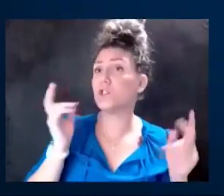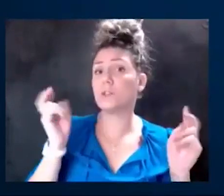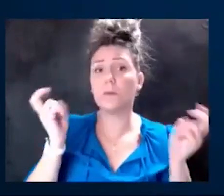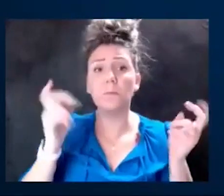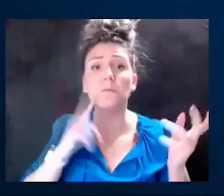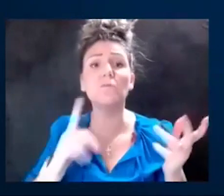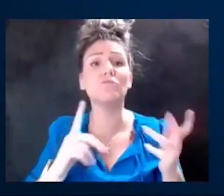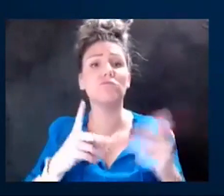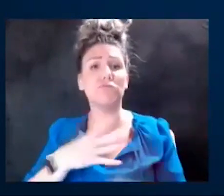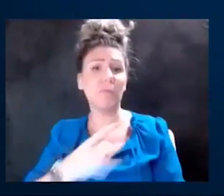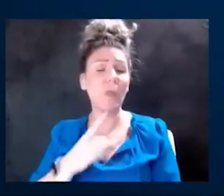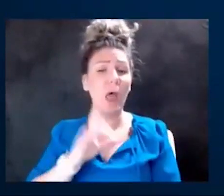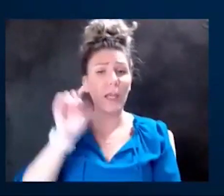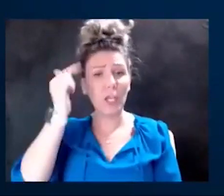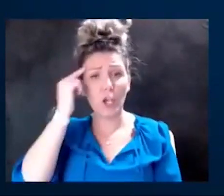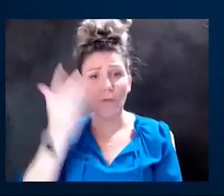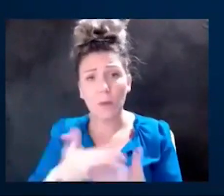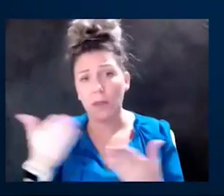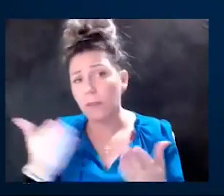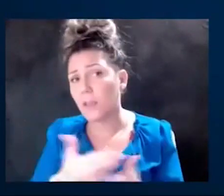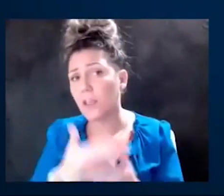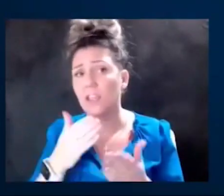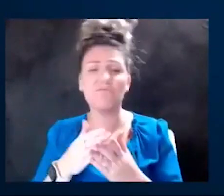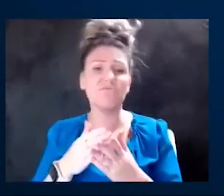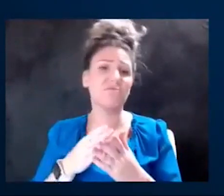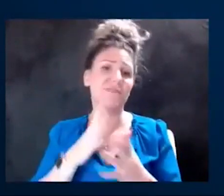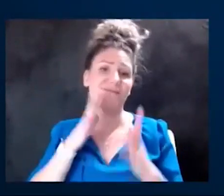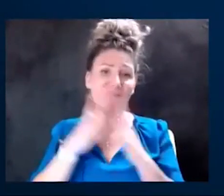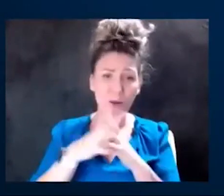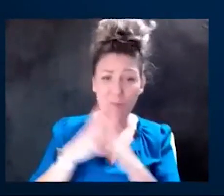stuff? Football, baseball, name it. Yeah. Yeah.